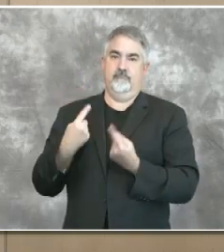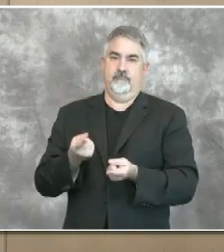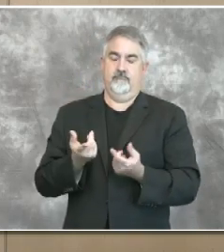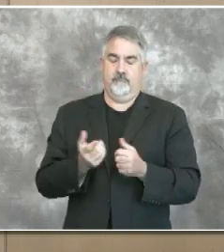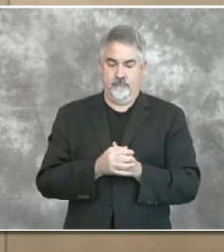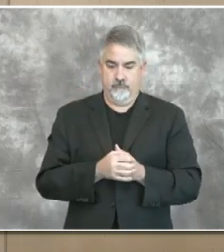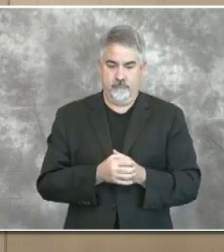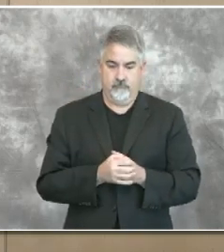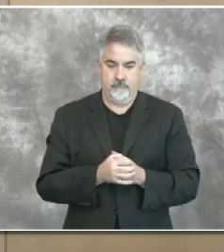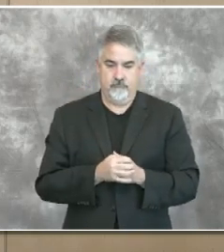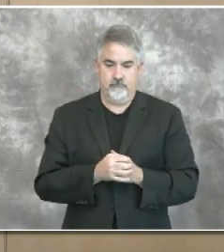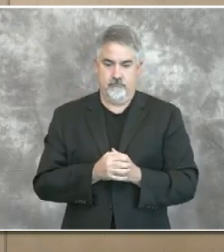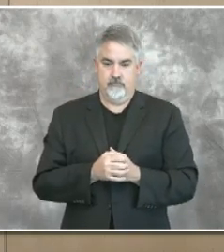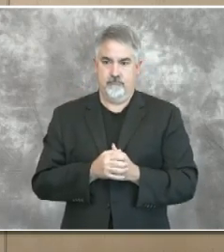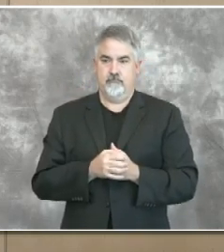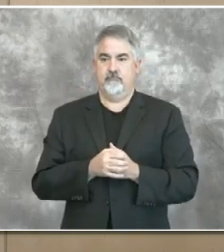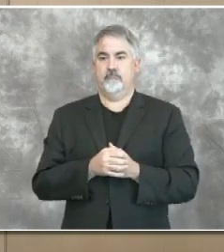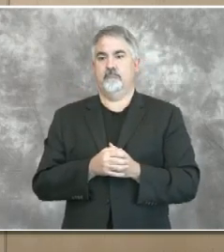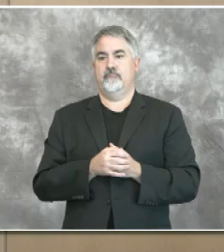were